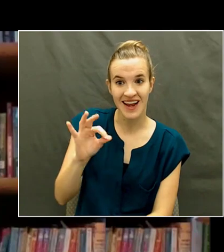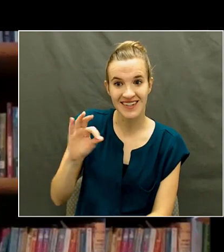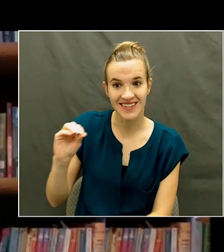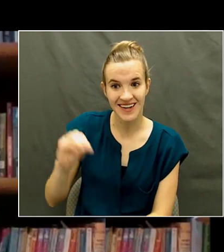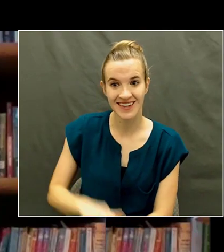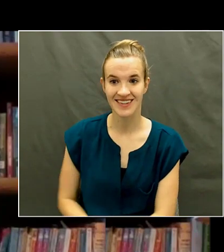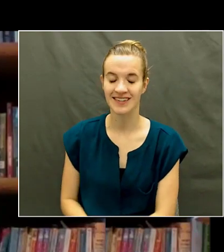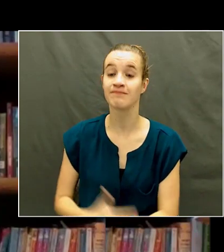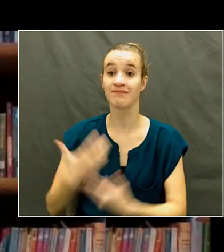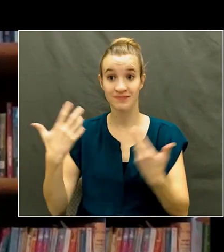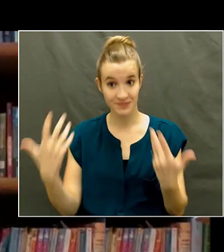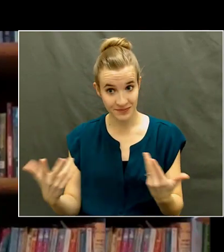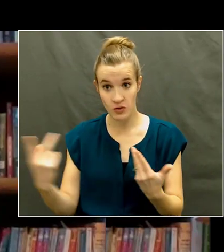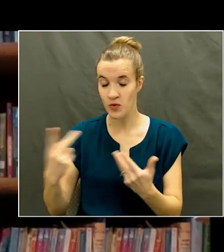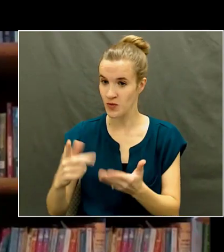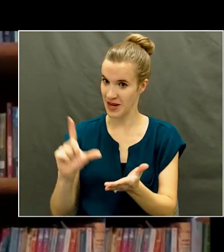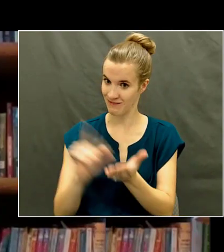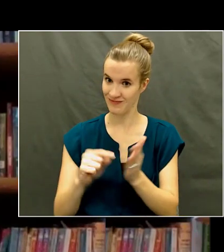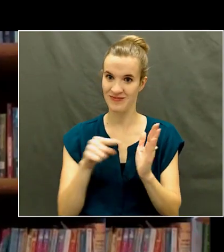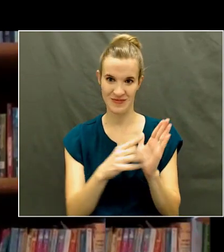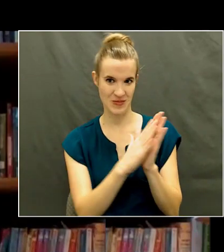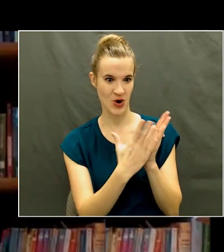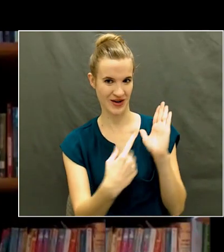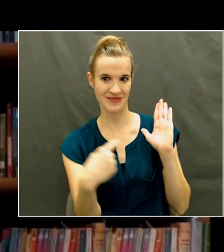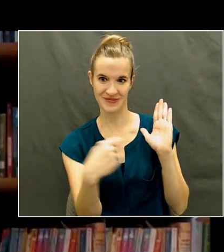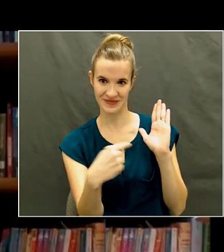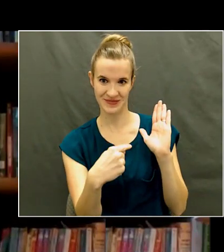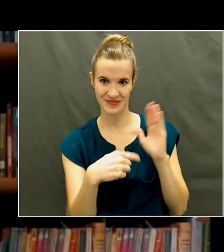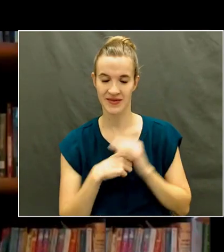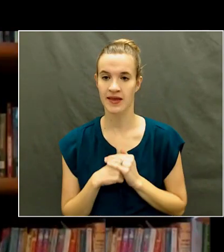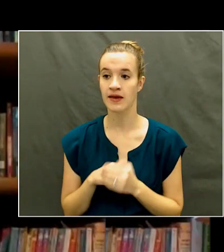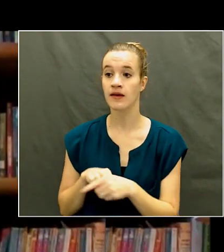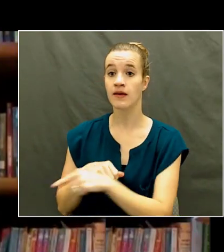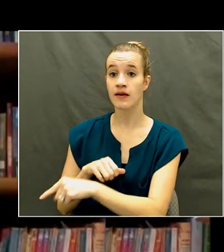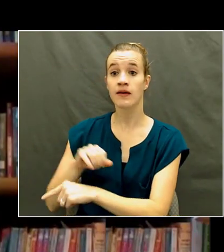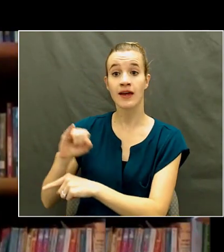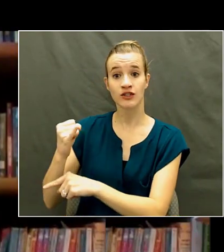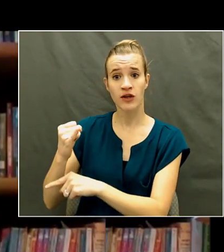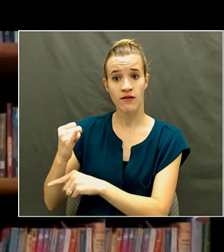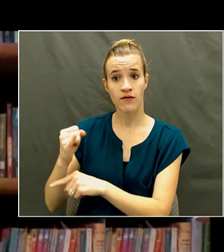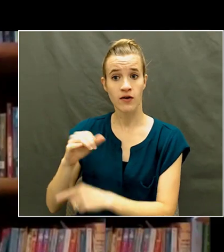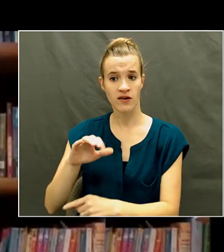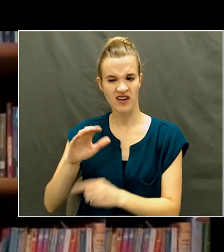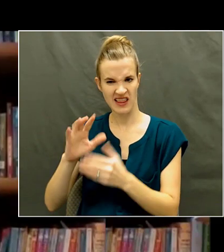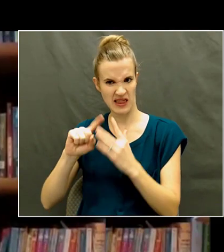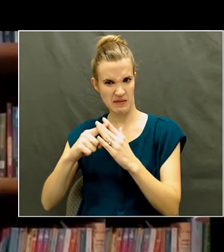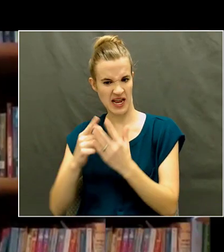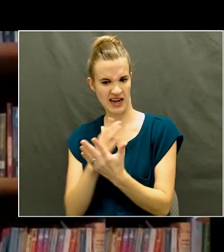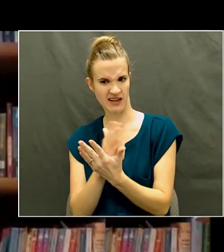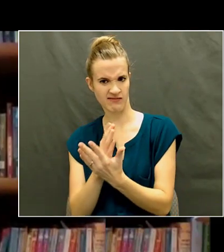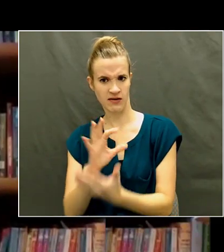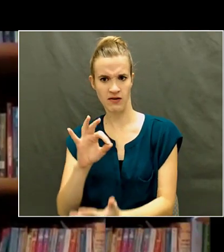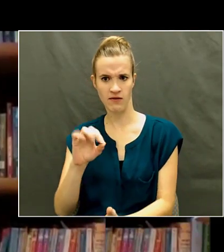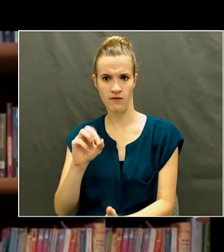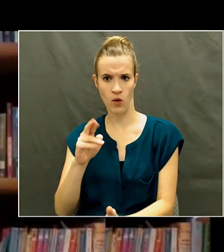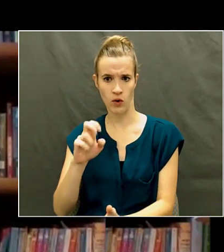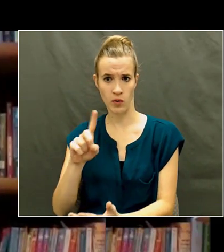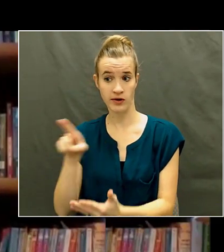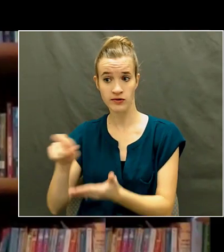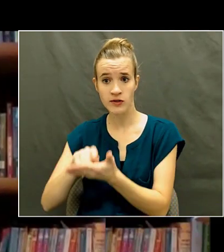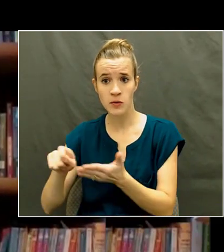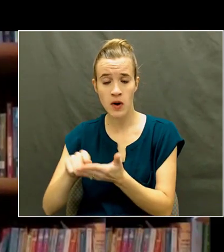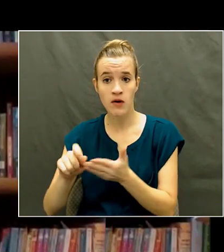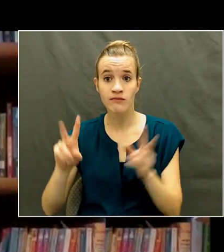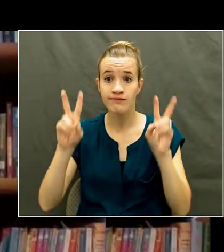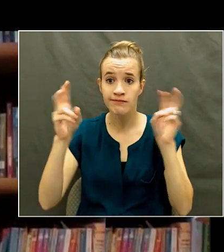1990. And that's the book that we did together, this one. She wrote in the foreword very eloquently, "You don't have